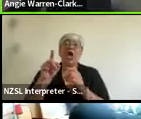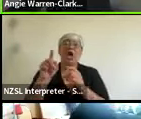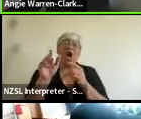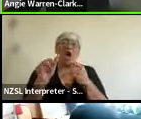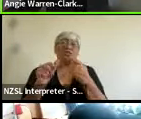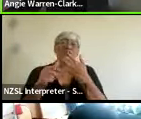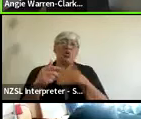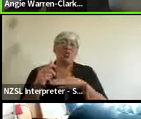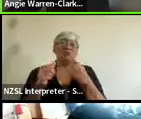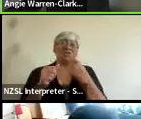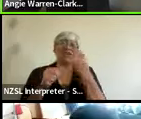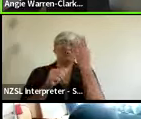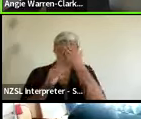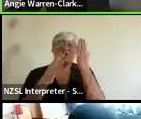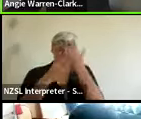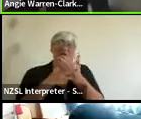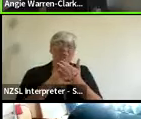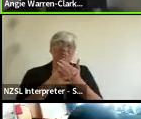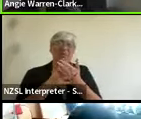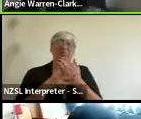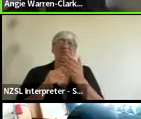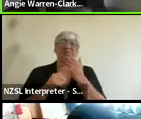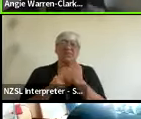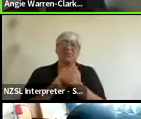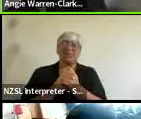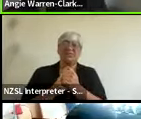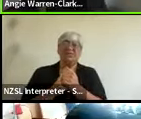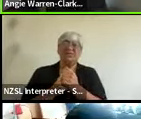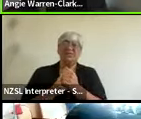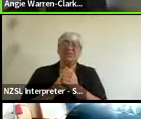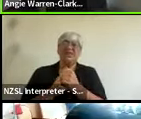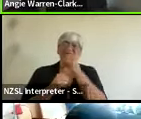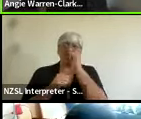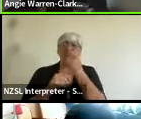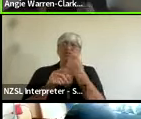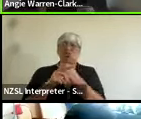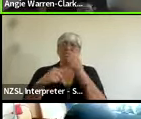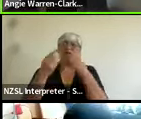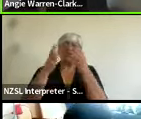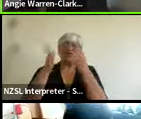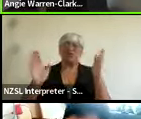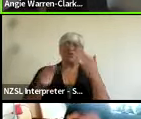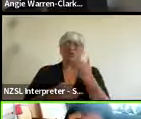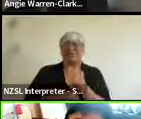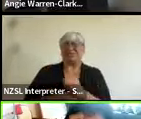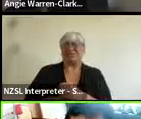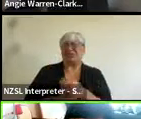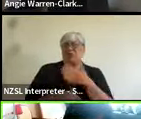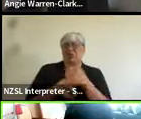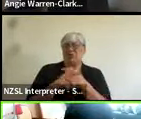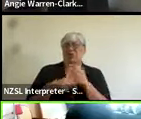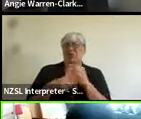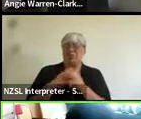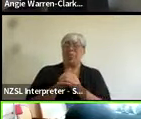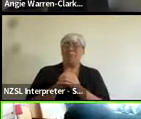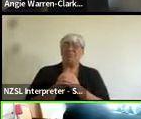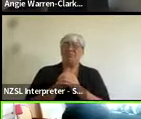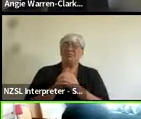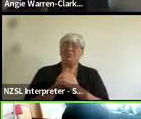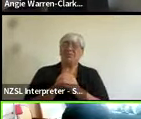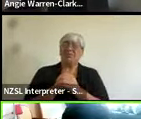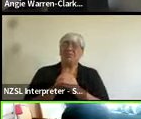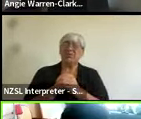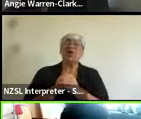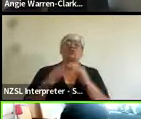Adriana, I just if you could stay a little bit general, please, so we don't want to specify. A policeman